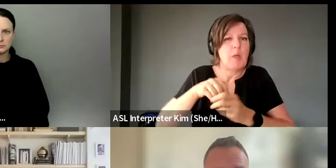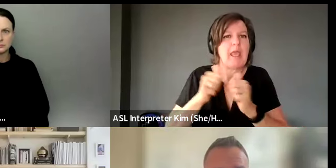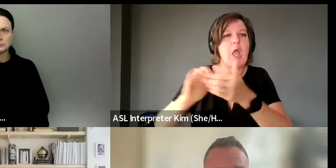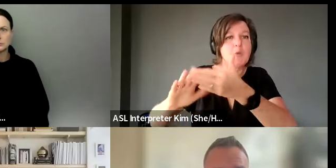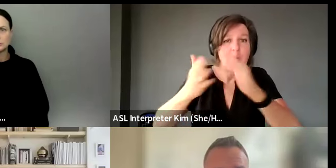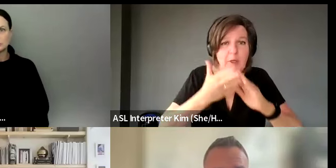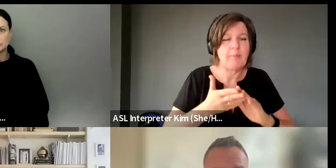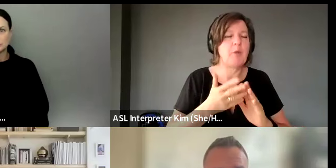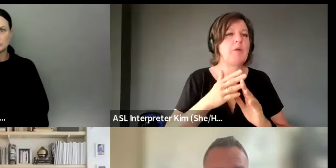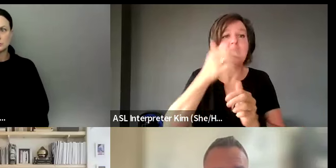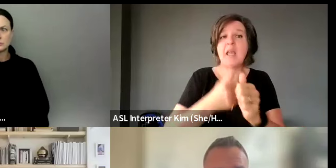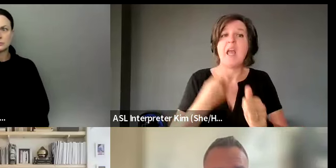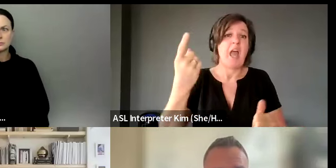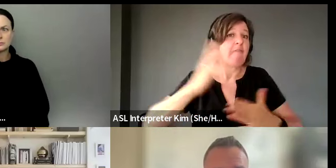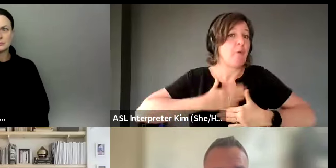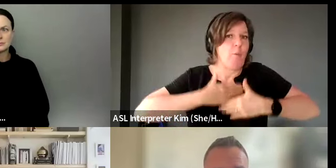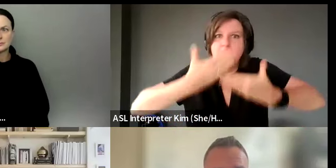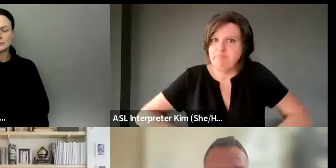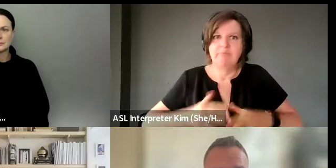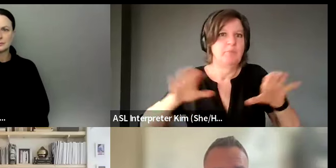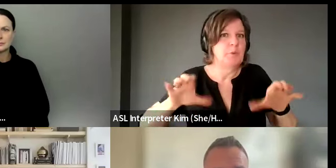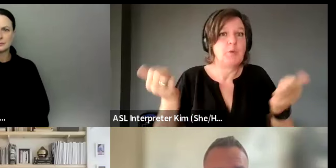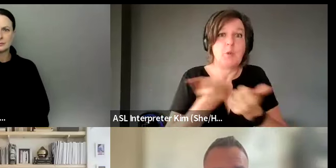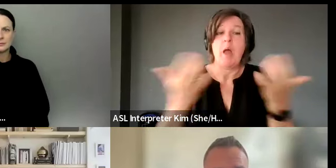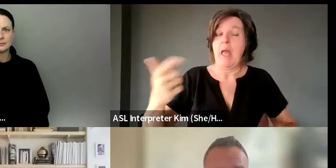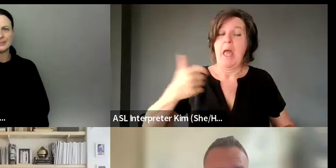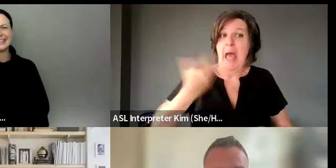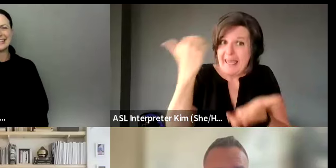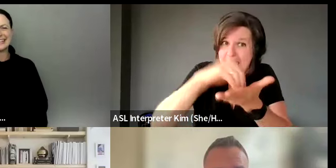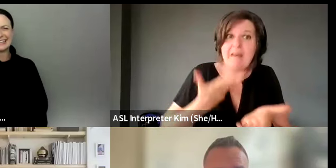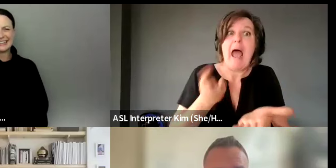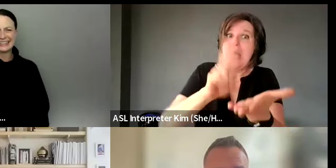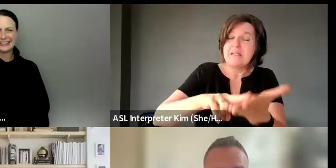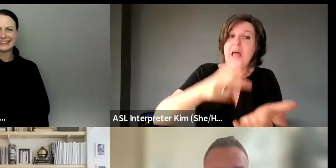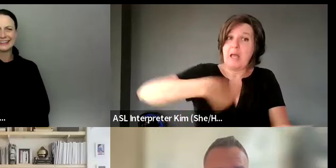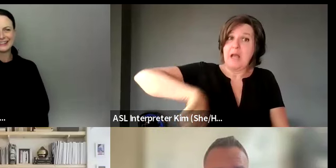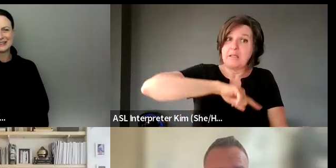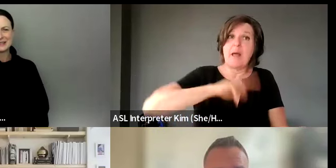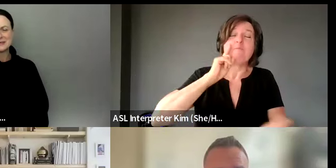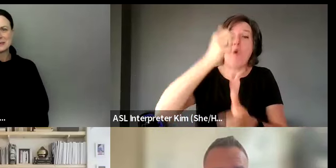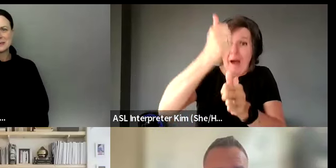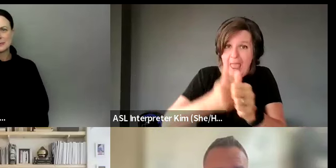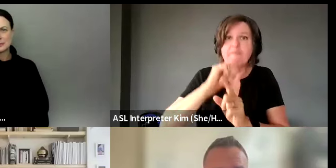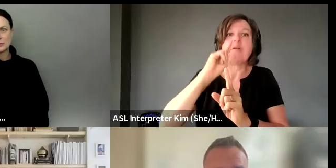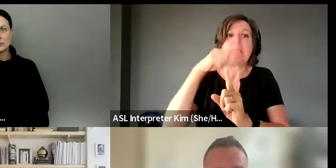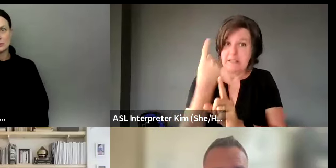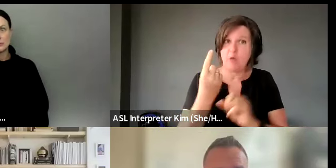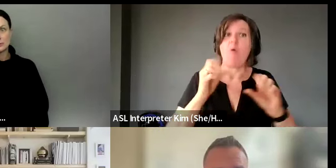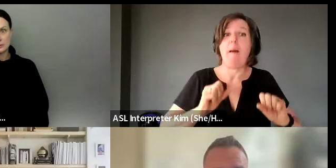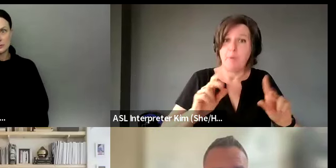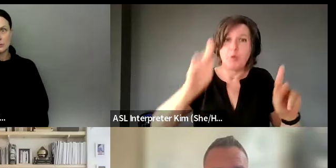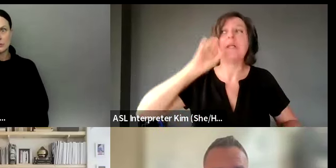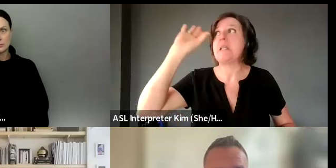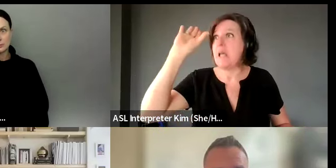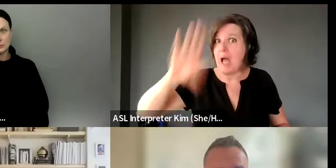for everything. So again, I signed this up for every single opportunity, and I know it was a lot of work.